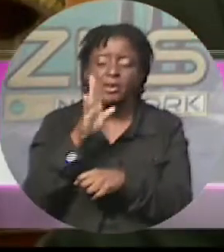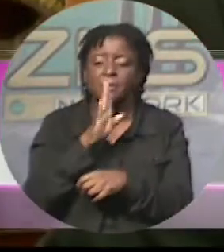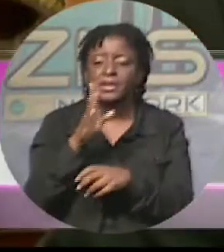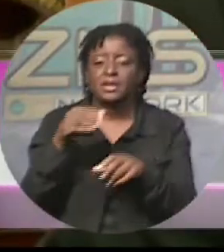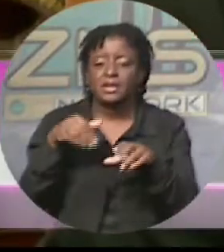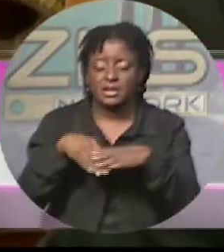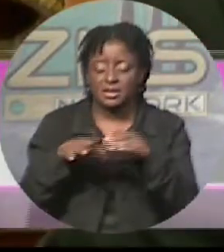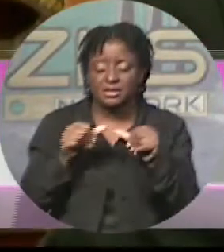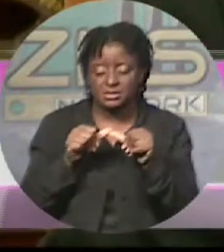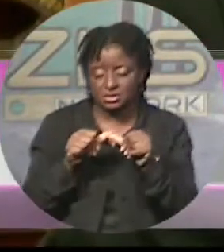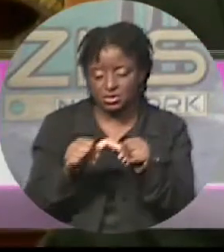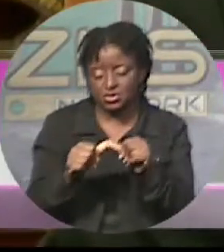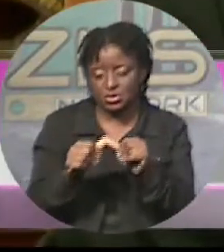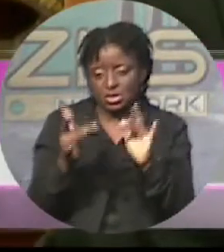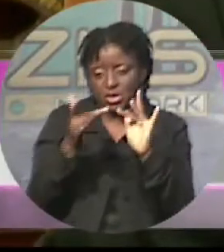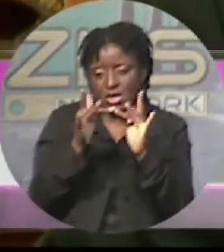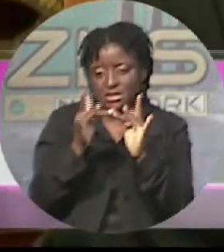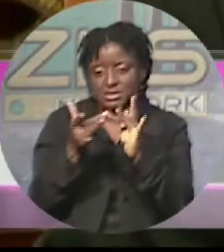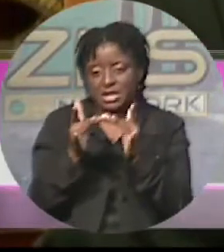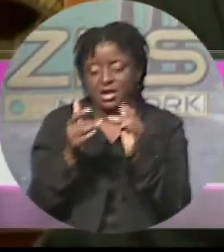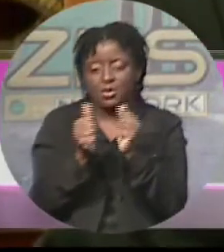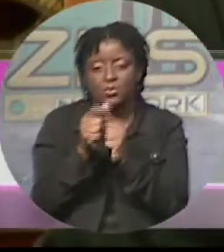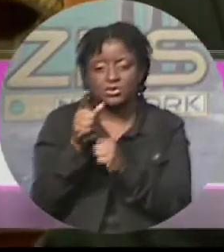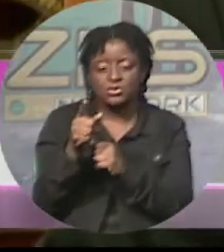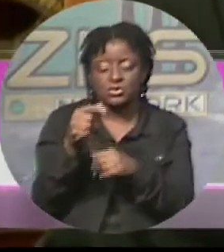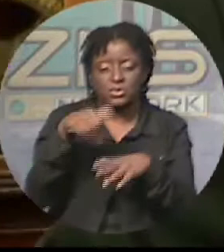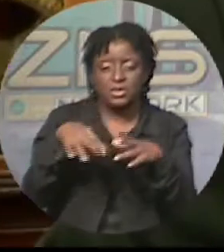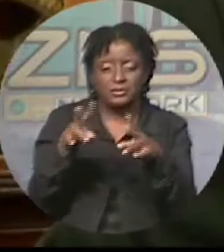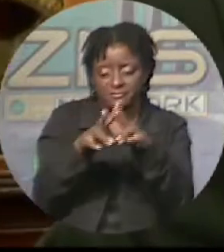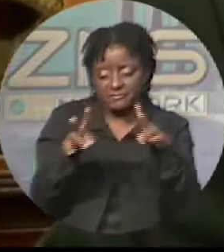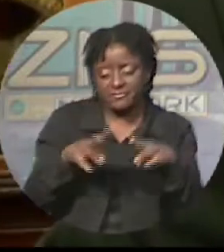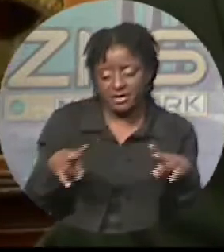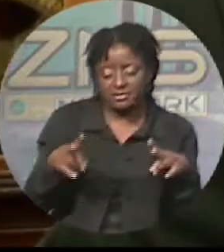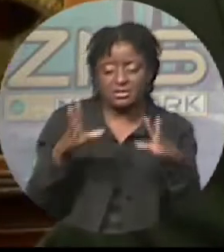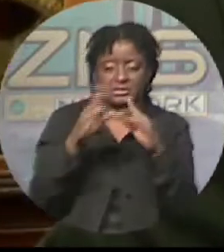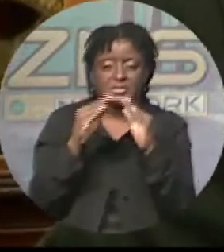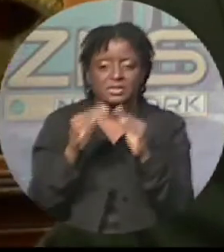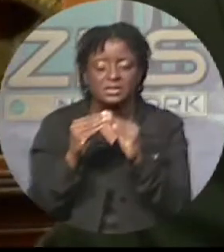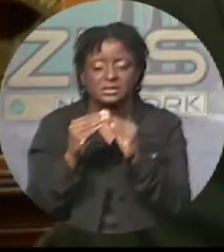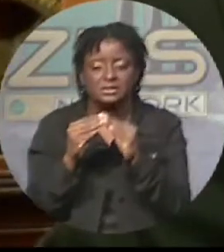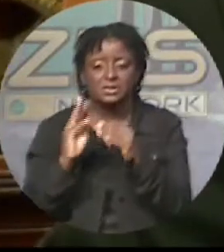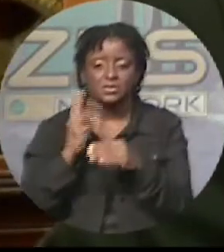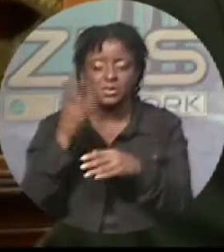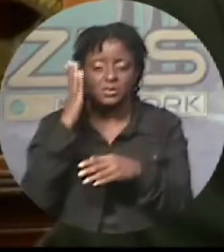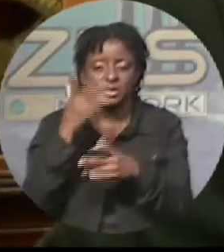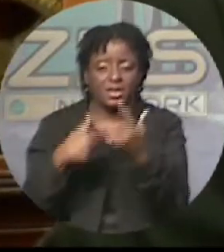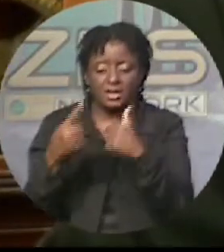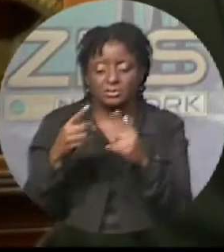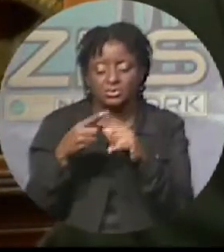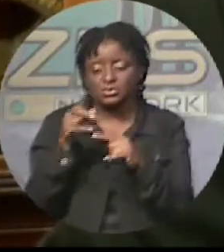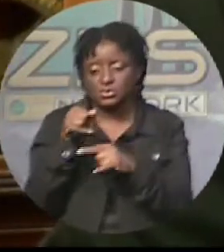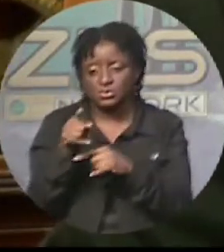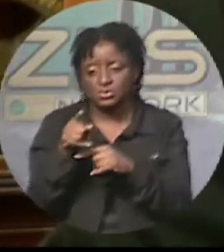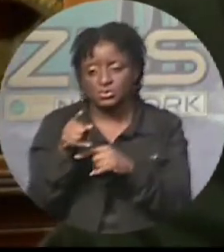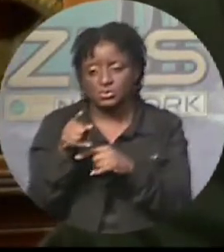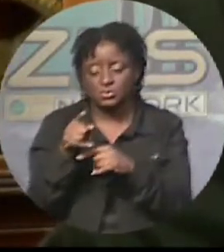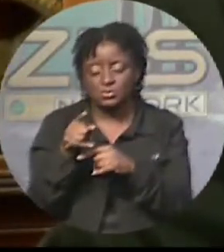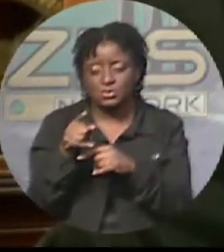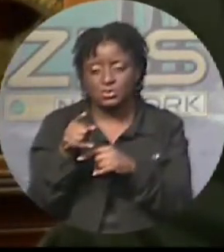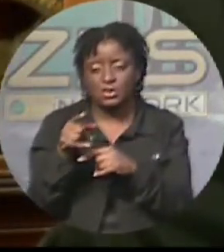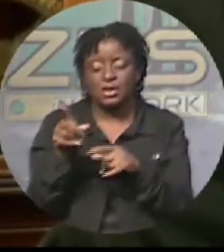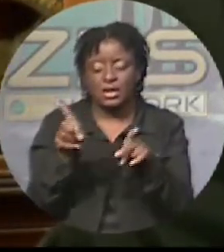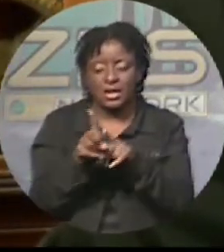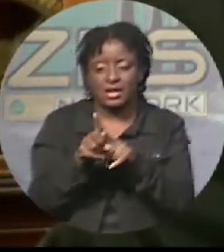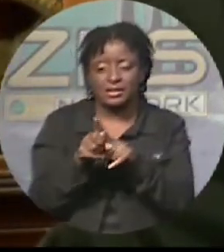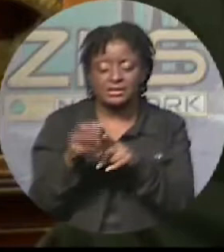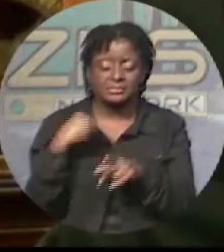contact with you in various fora. We shall come to you as professionals, as members of the